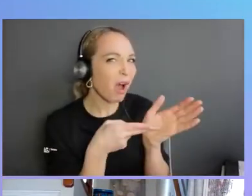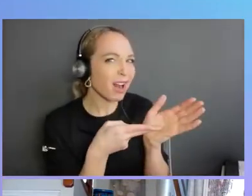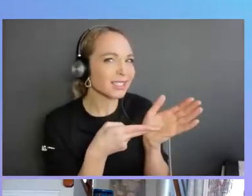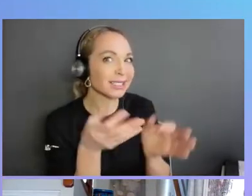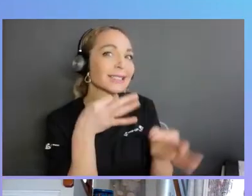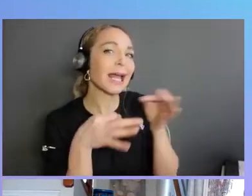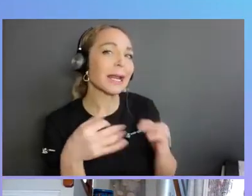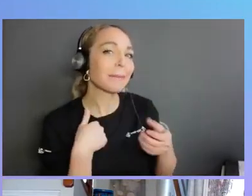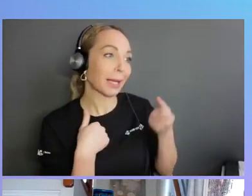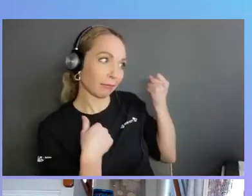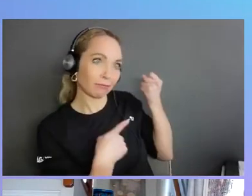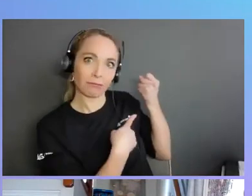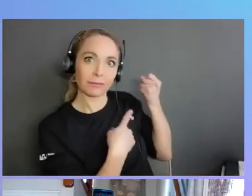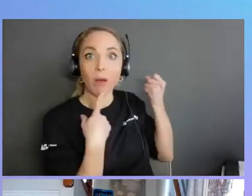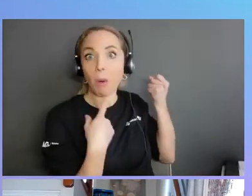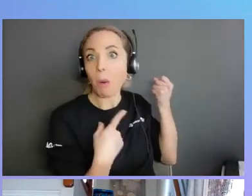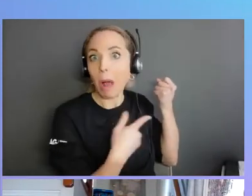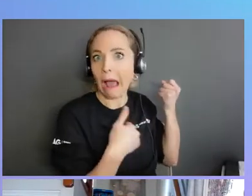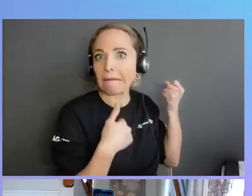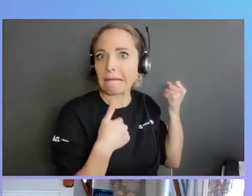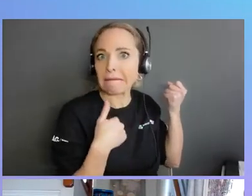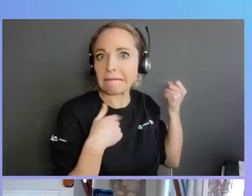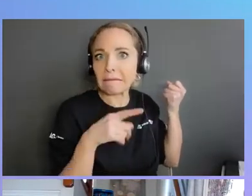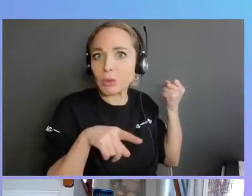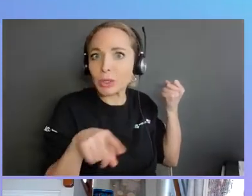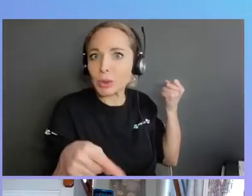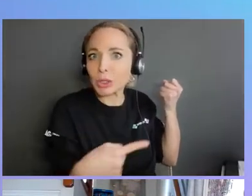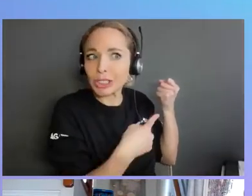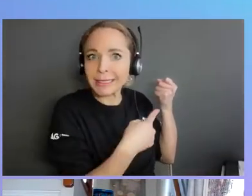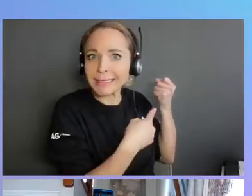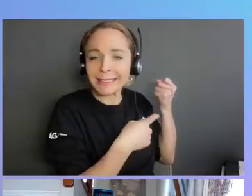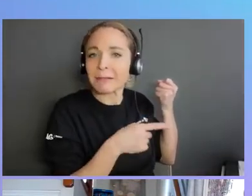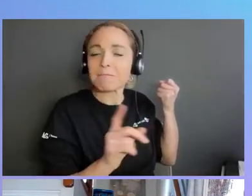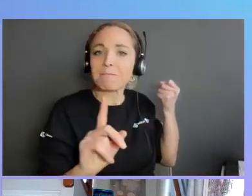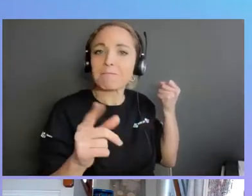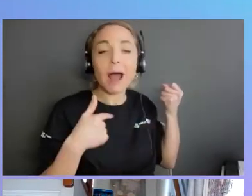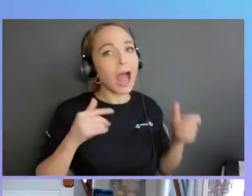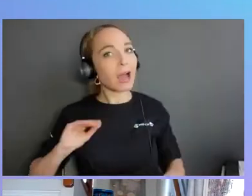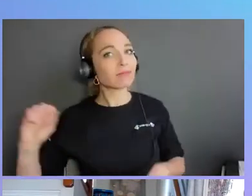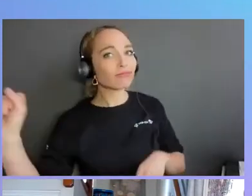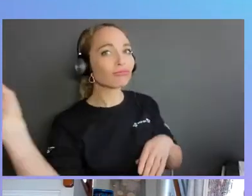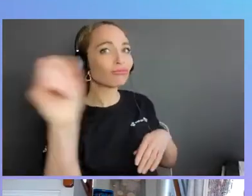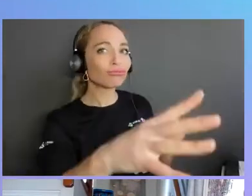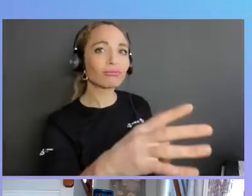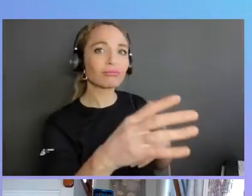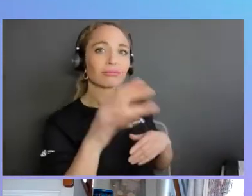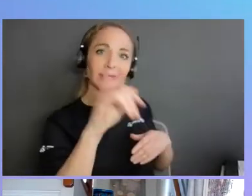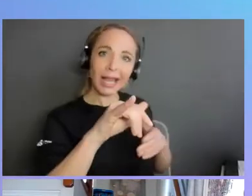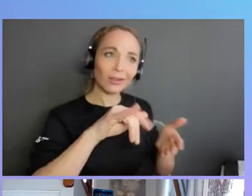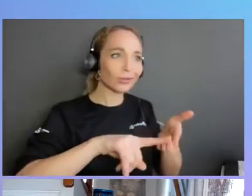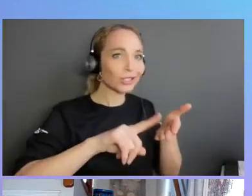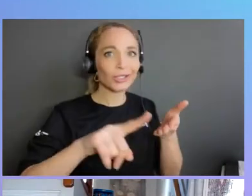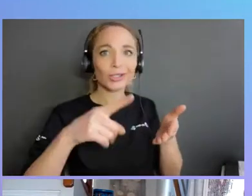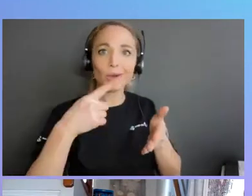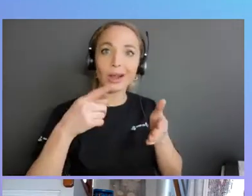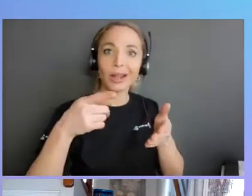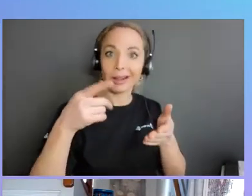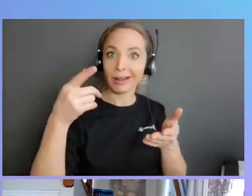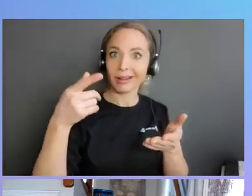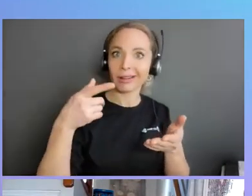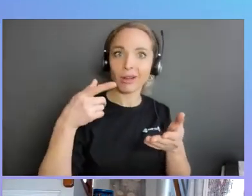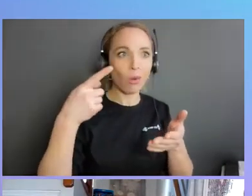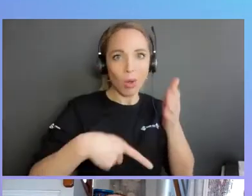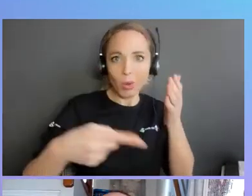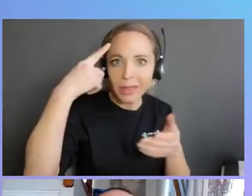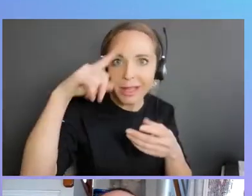here's the research, here's what you should do about it. I'm coming in and saying, here's the research. What do you think we should do about it, right? They